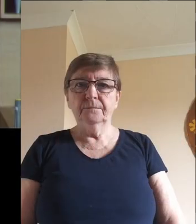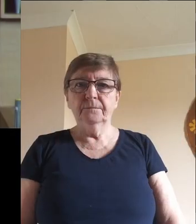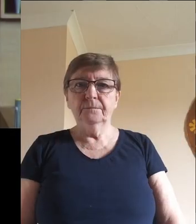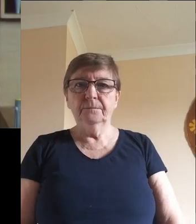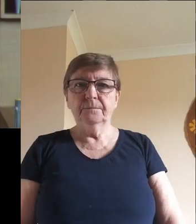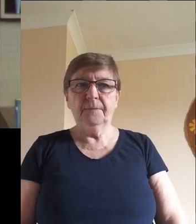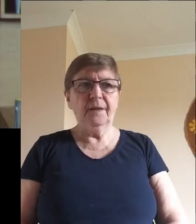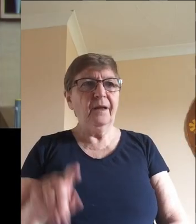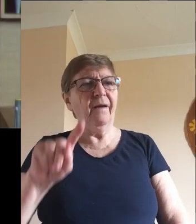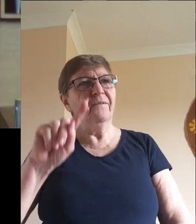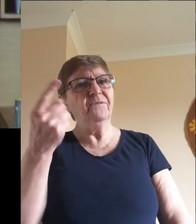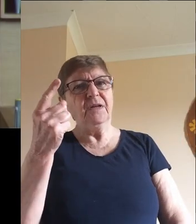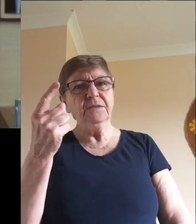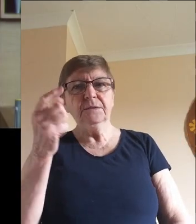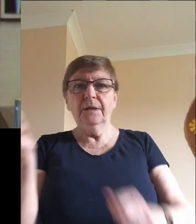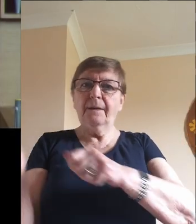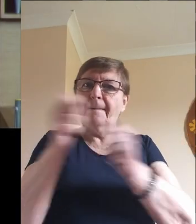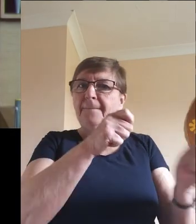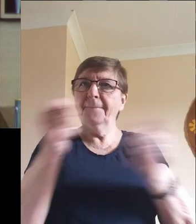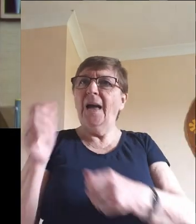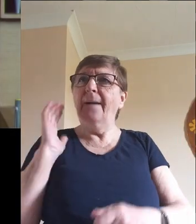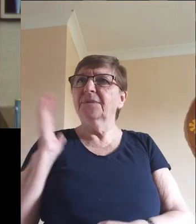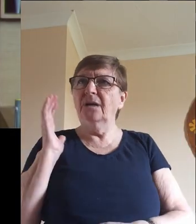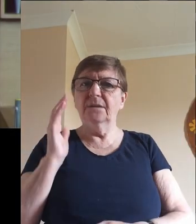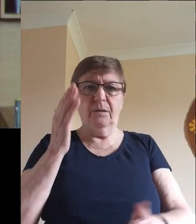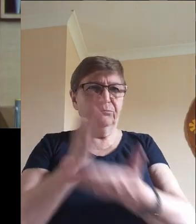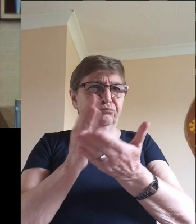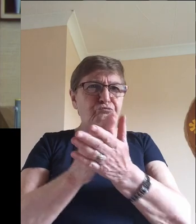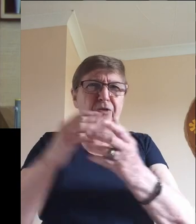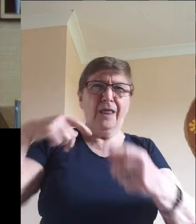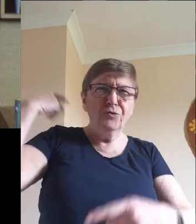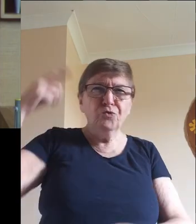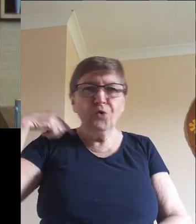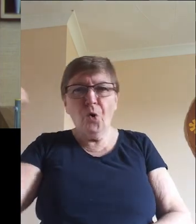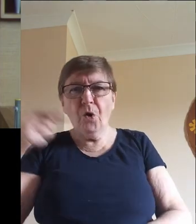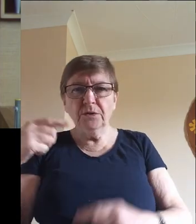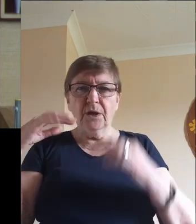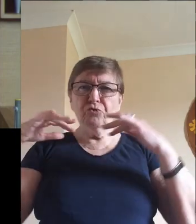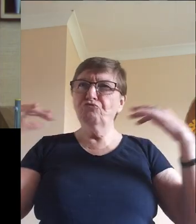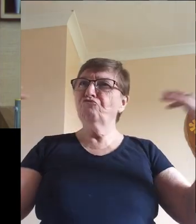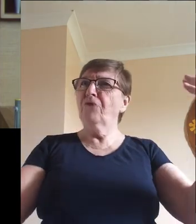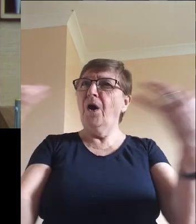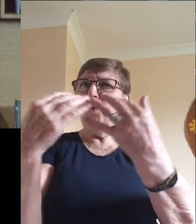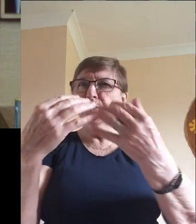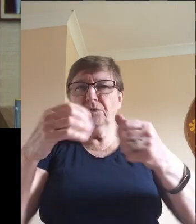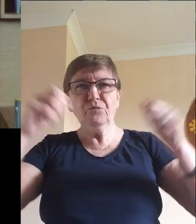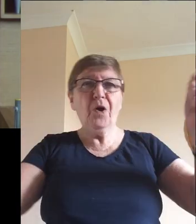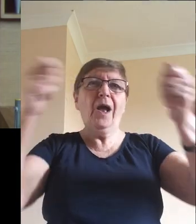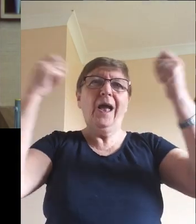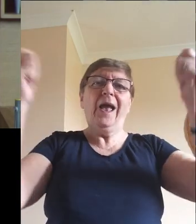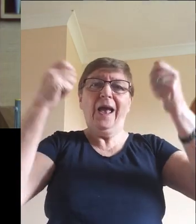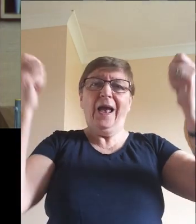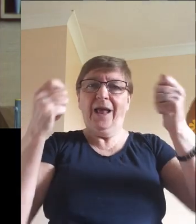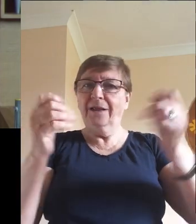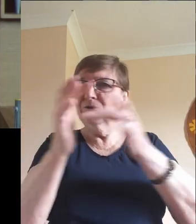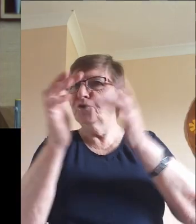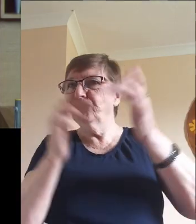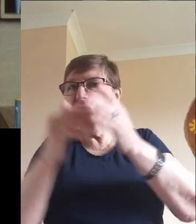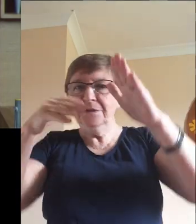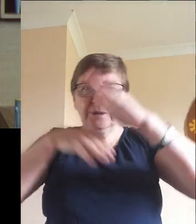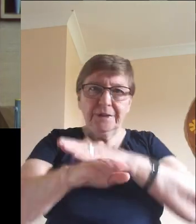the very first Palm Sunday was a really noisy affair. Crowds had come out, they were cheering and shouting as Jesus entered